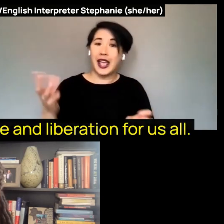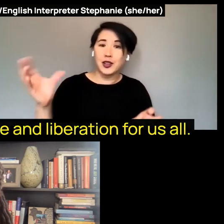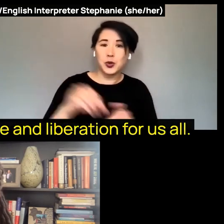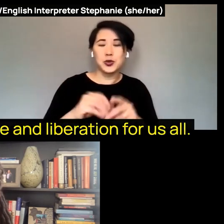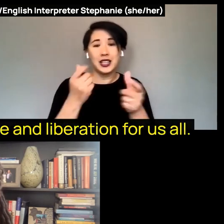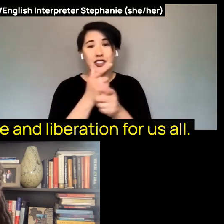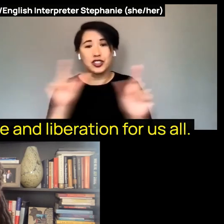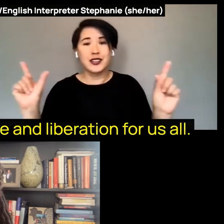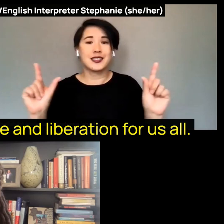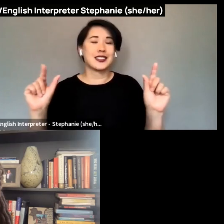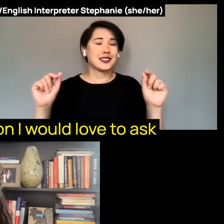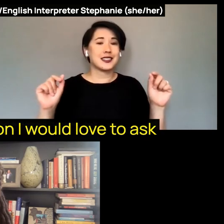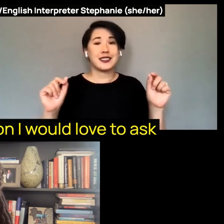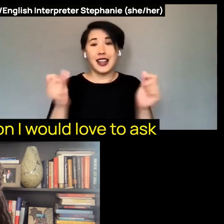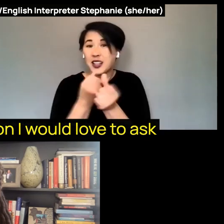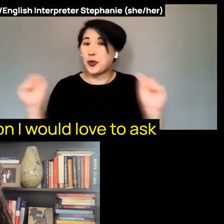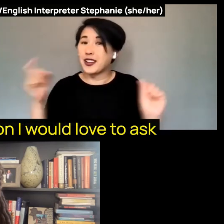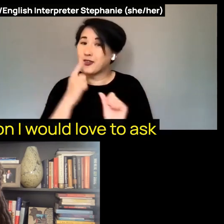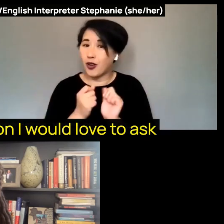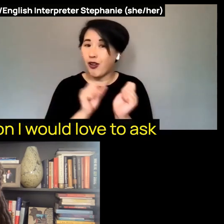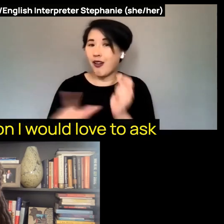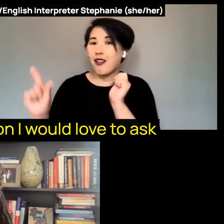liberation for us all.